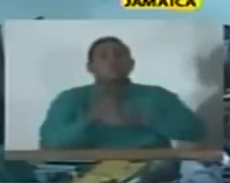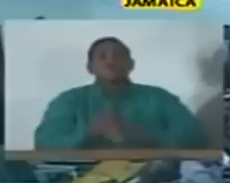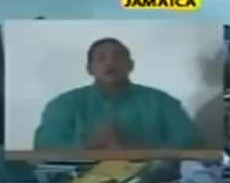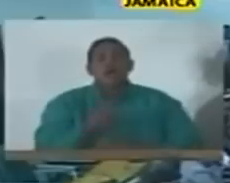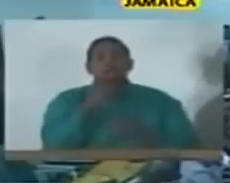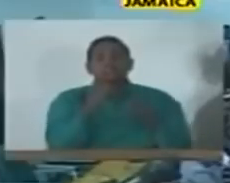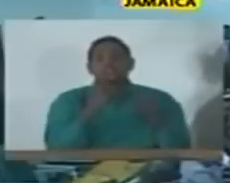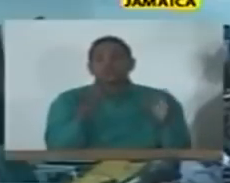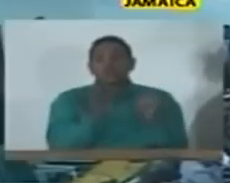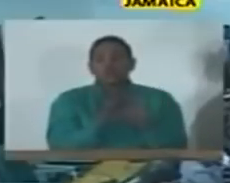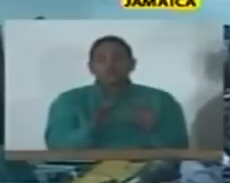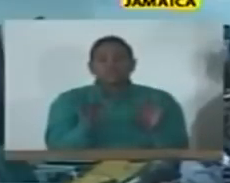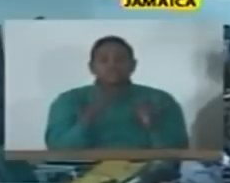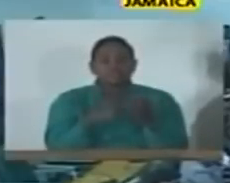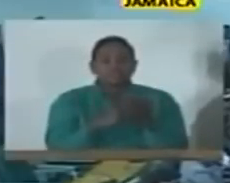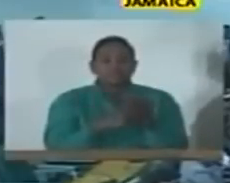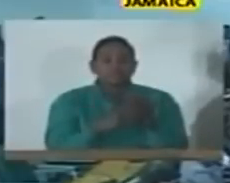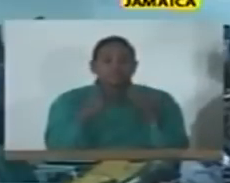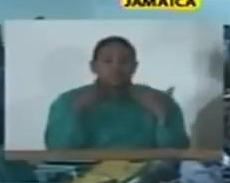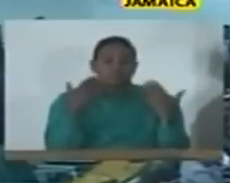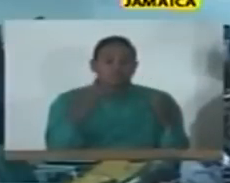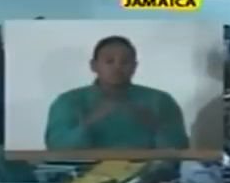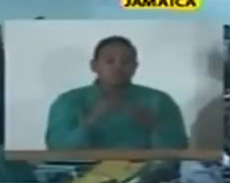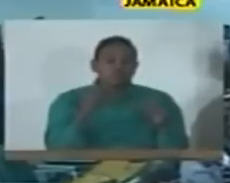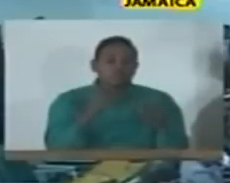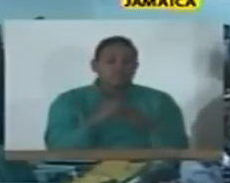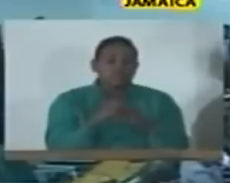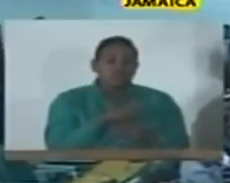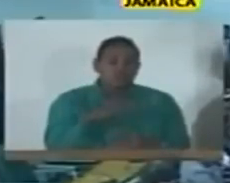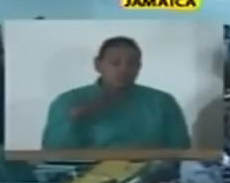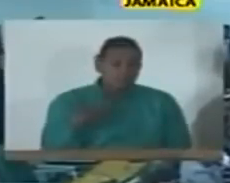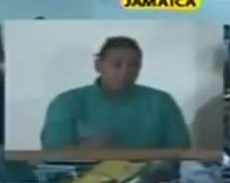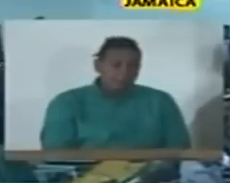close debate, and then move quickly into committee stage.